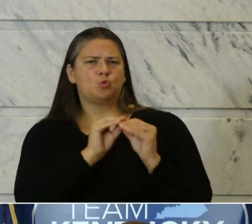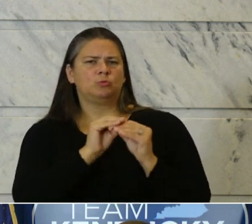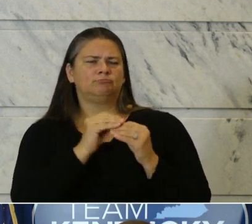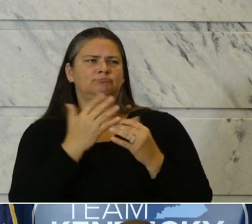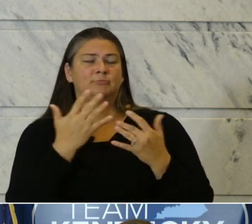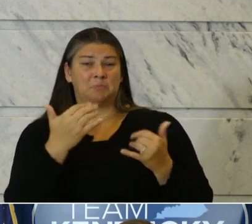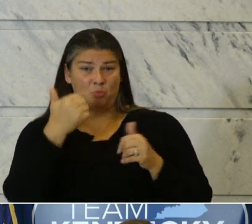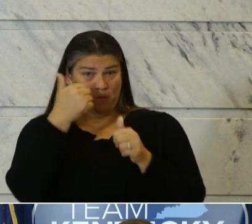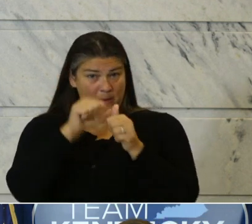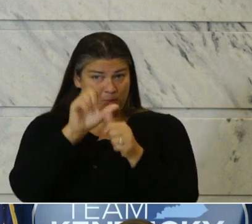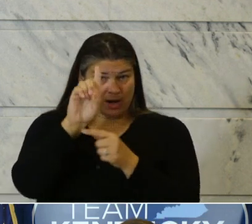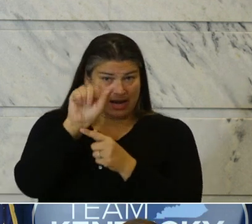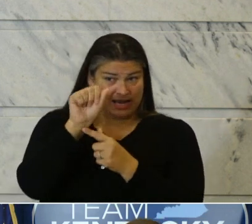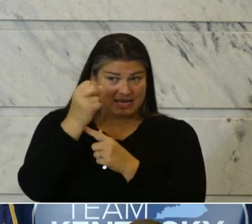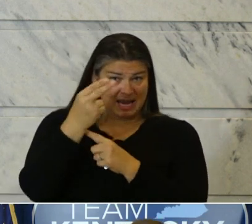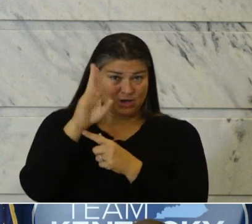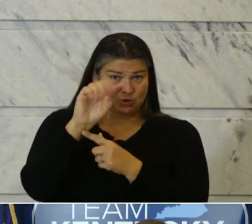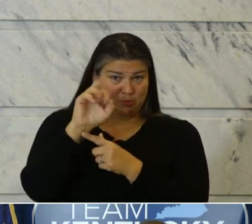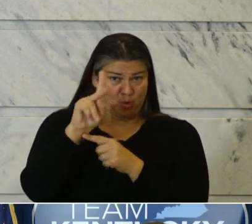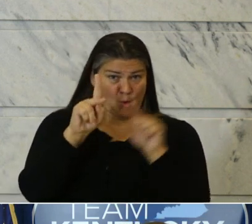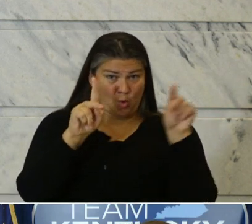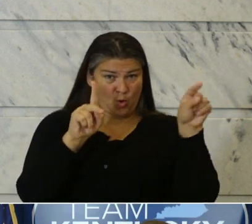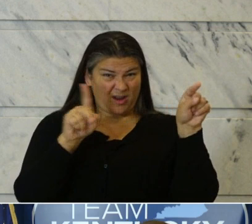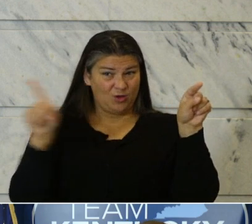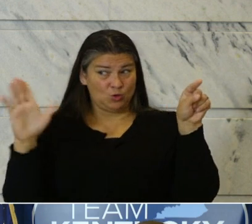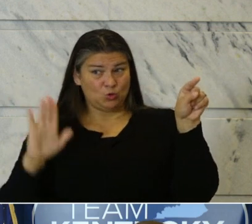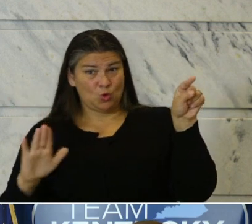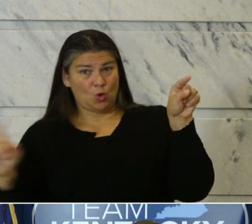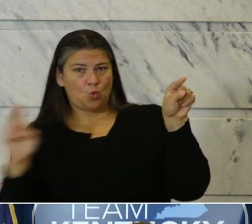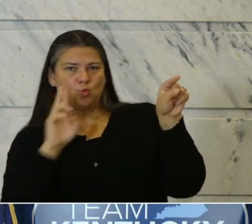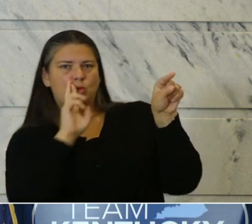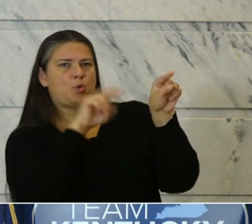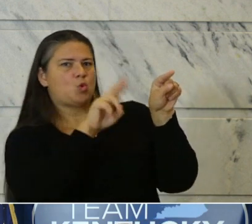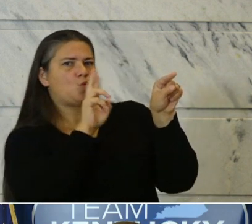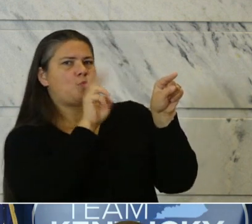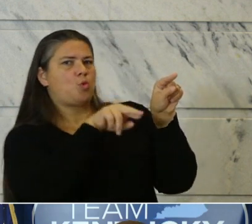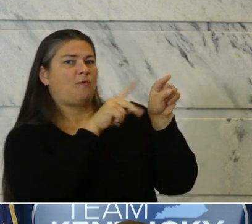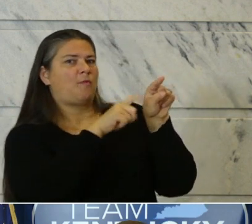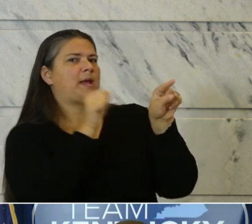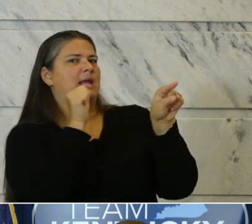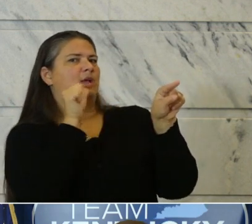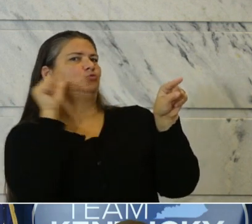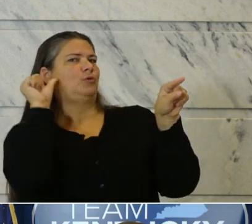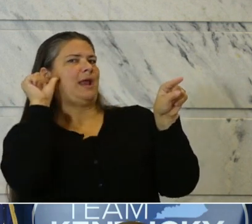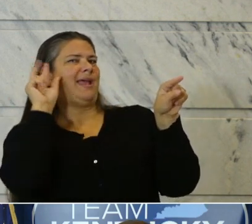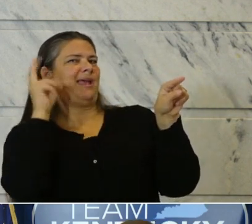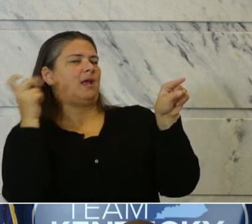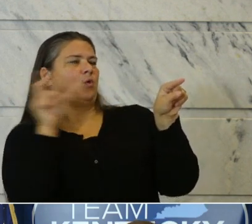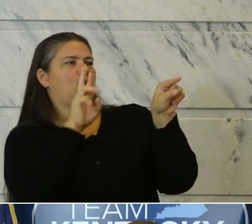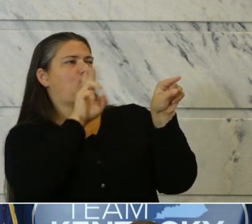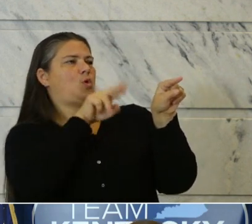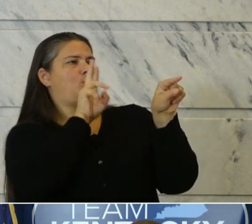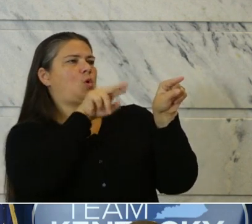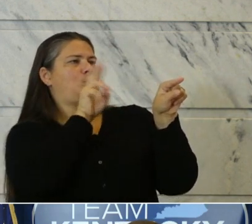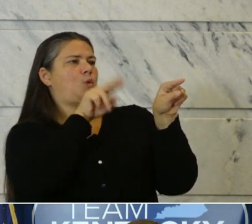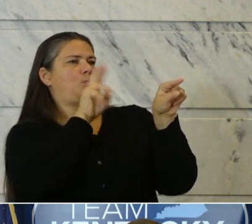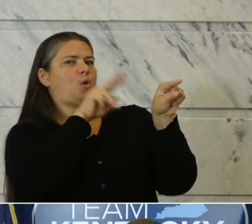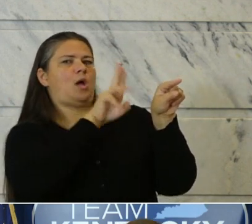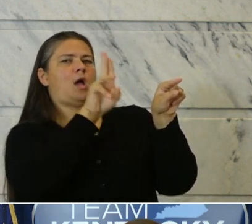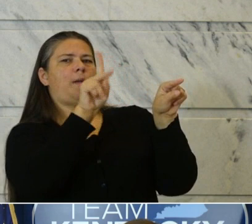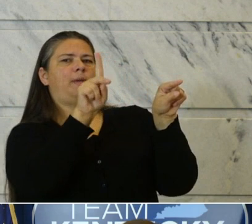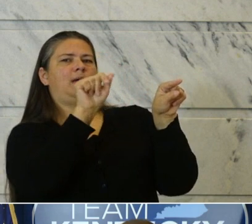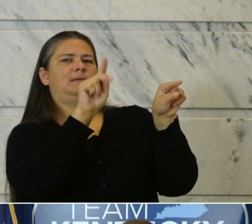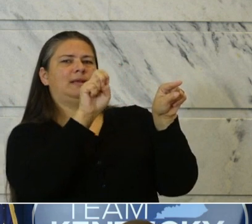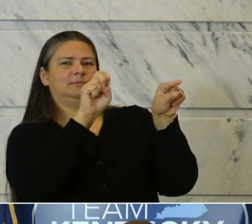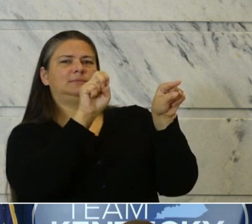our dashboard is what's reported by schools for the day before. It hasn't gone through the vetting of the local health department